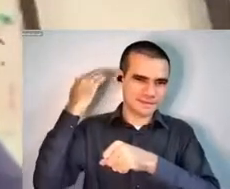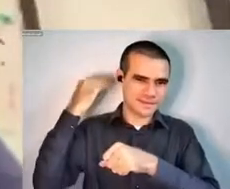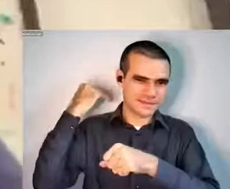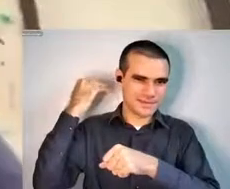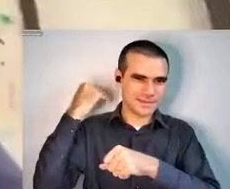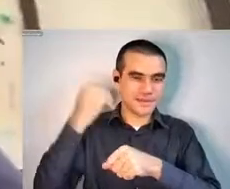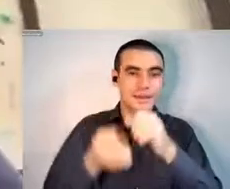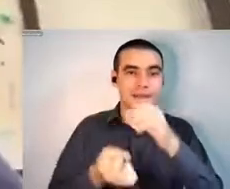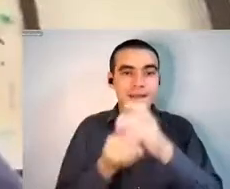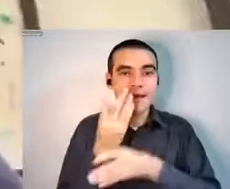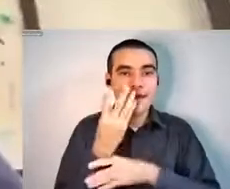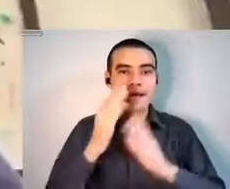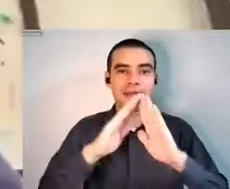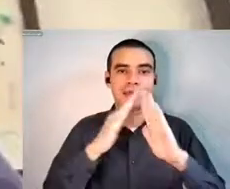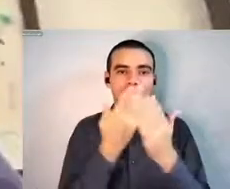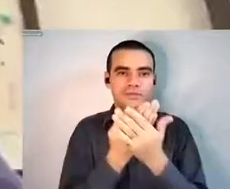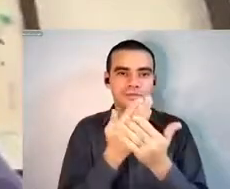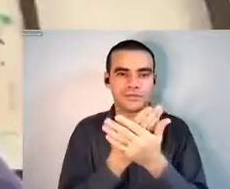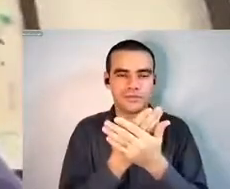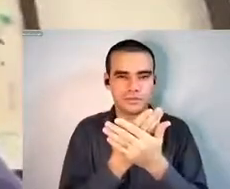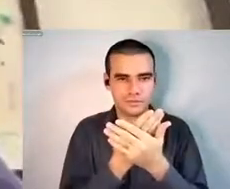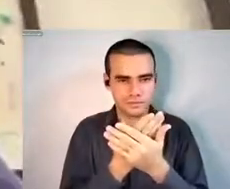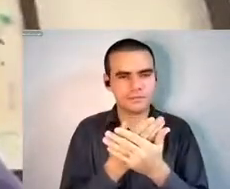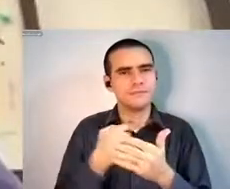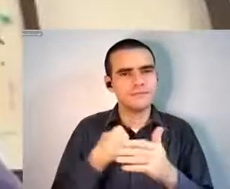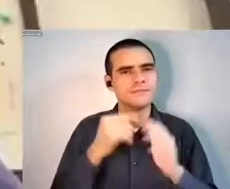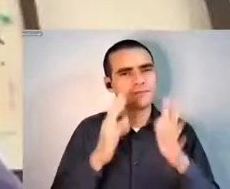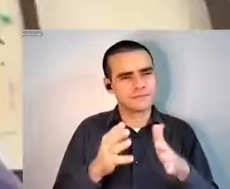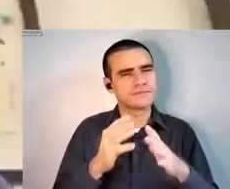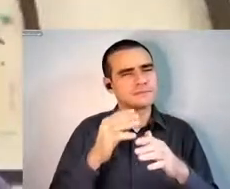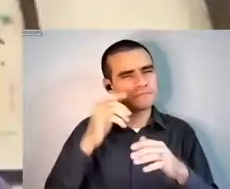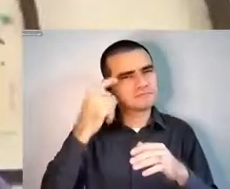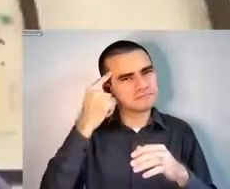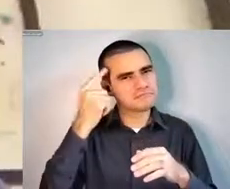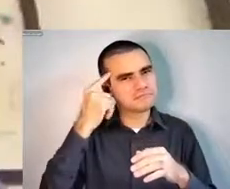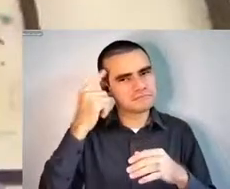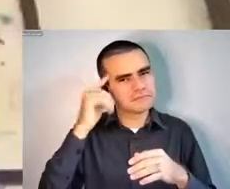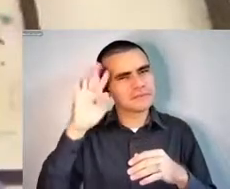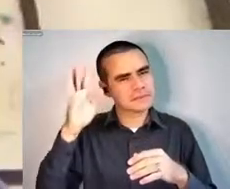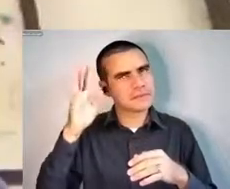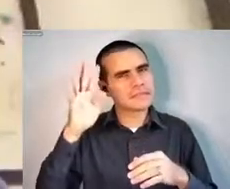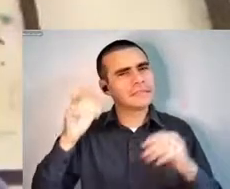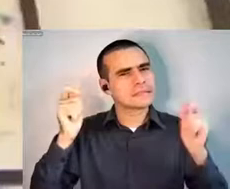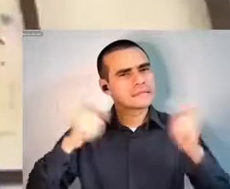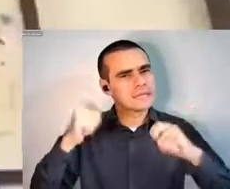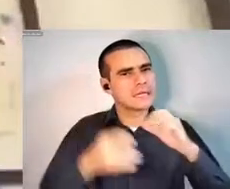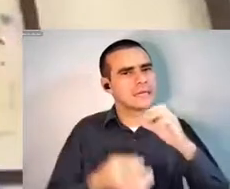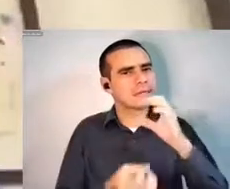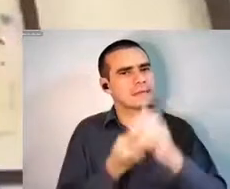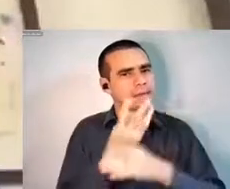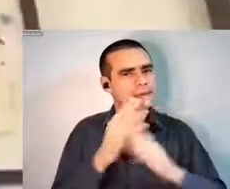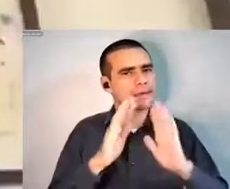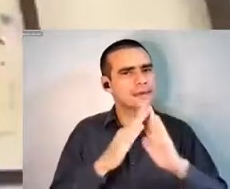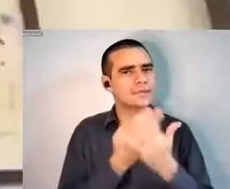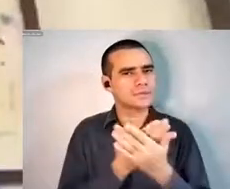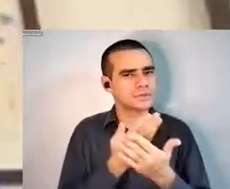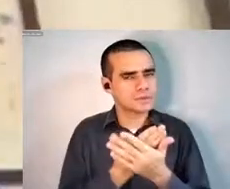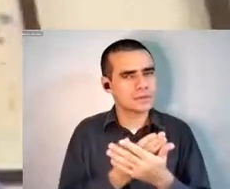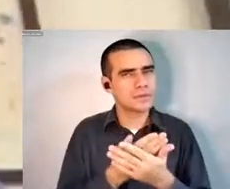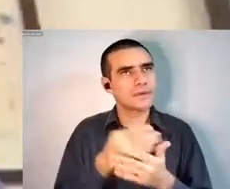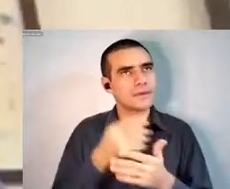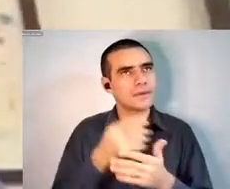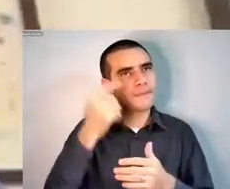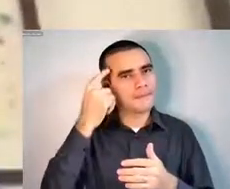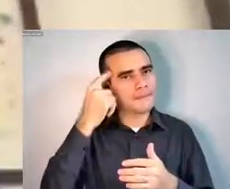school because I had been working a lot with this topic, and I said, I need to create a